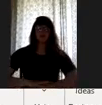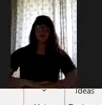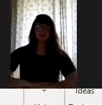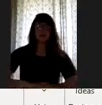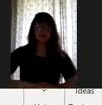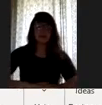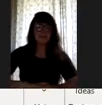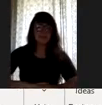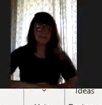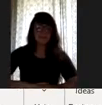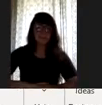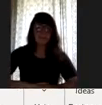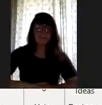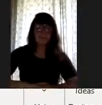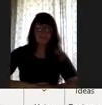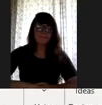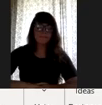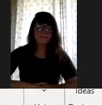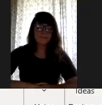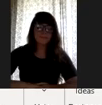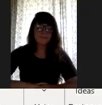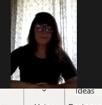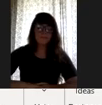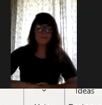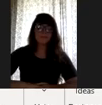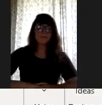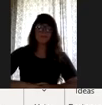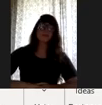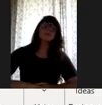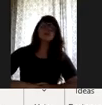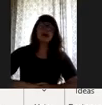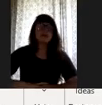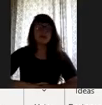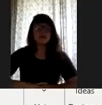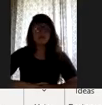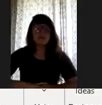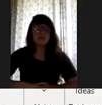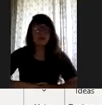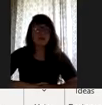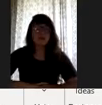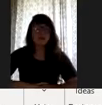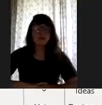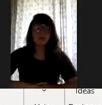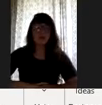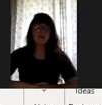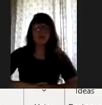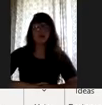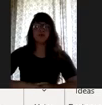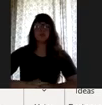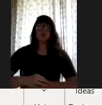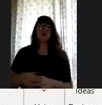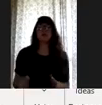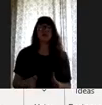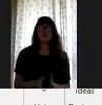You just work with what you see right in front of you. It's already displayed for you. Okay, so verse 1, it starts off with therefore.